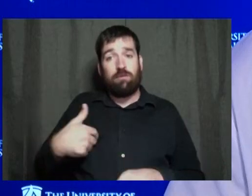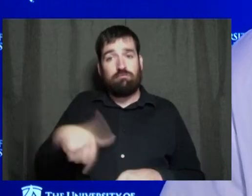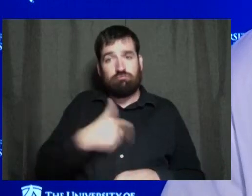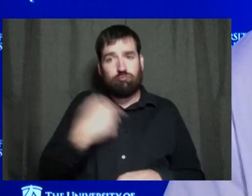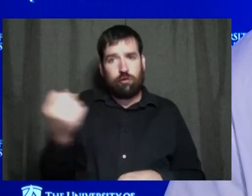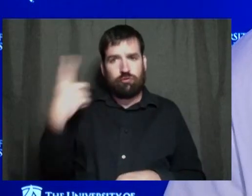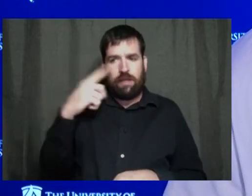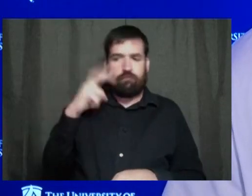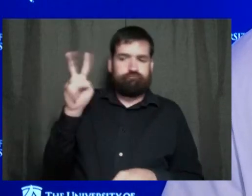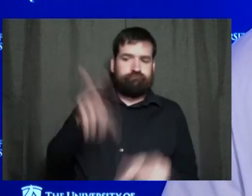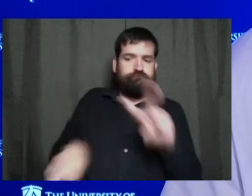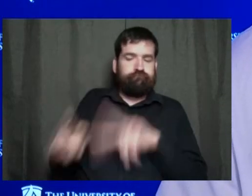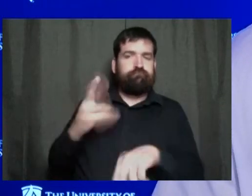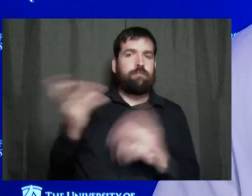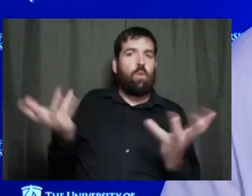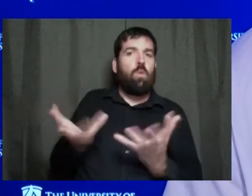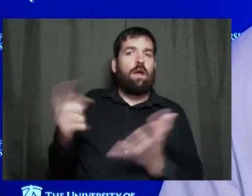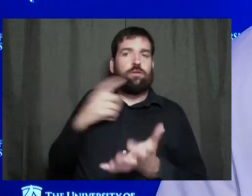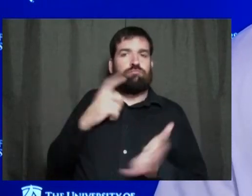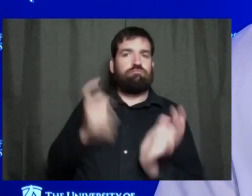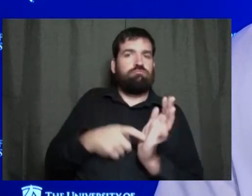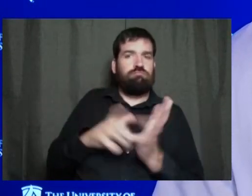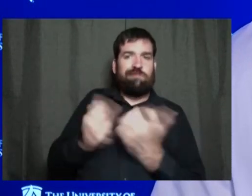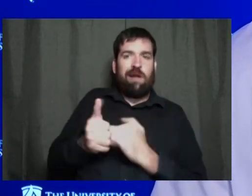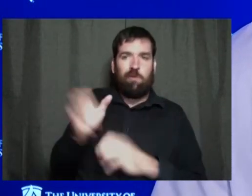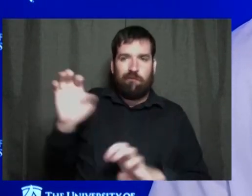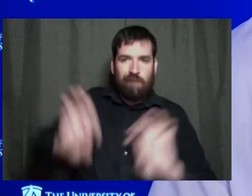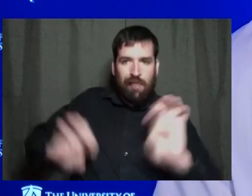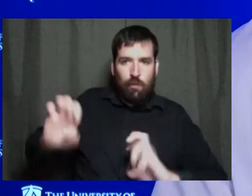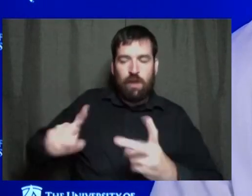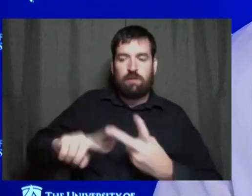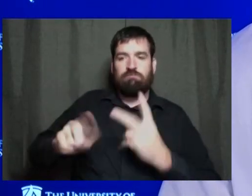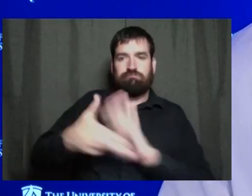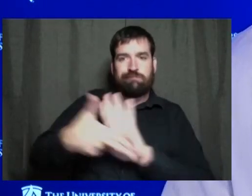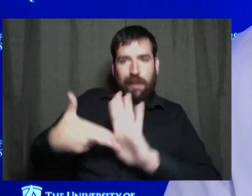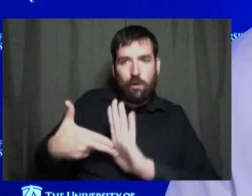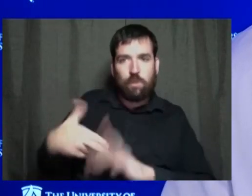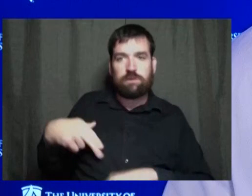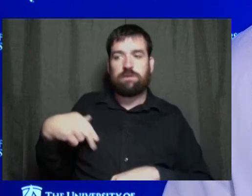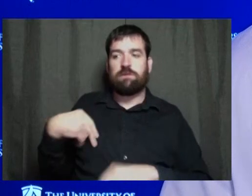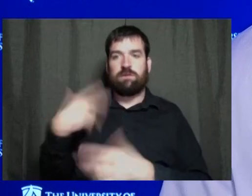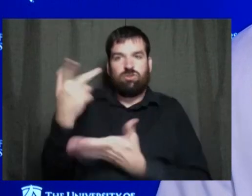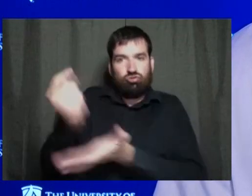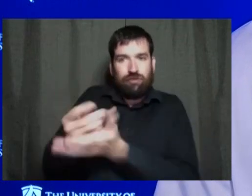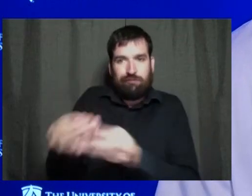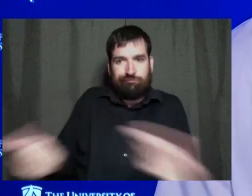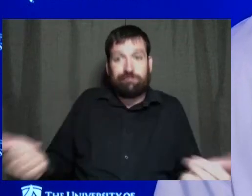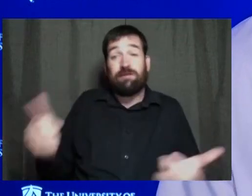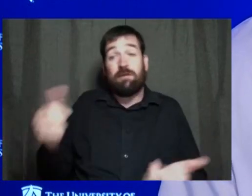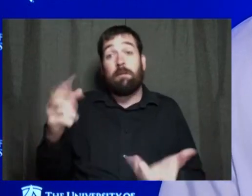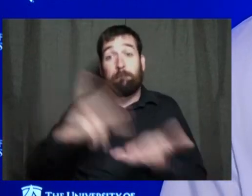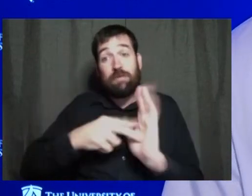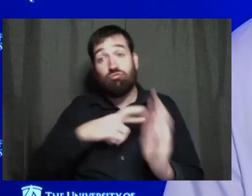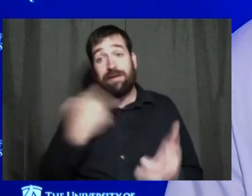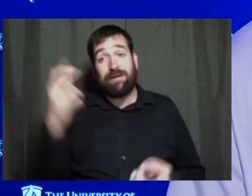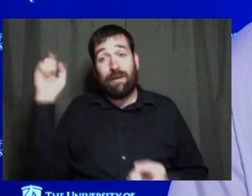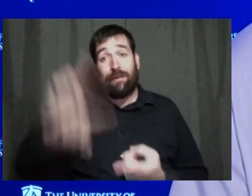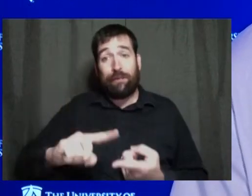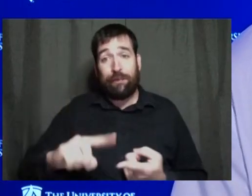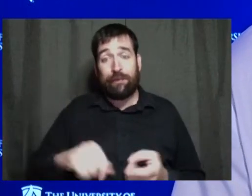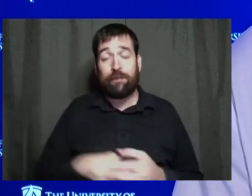for, how to evaluate it, diagnose it, and treat it. And so that will reduce that risk even more. There was a